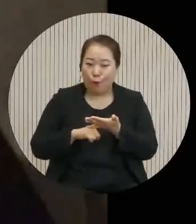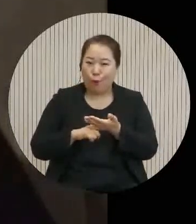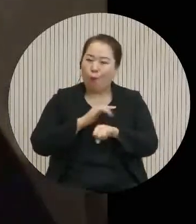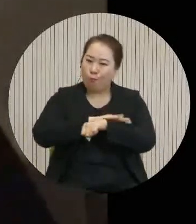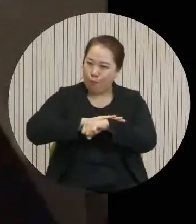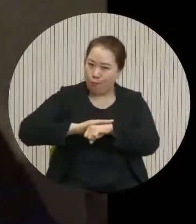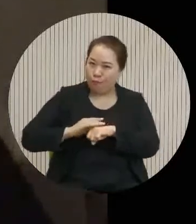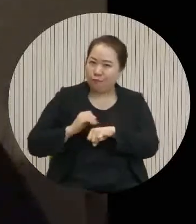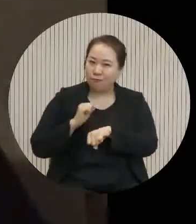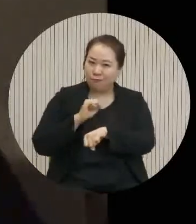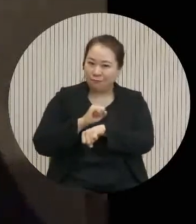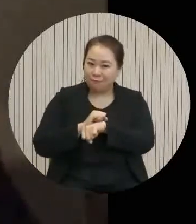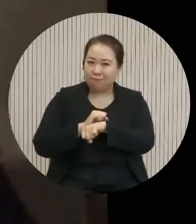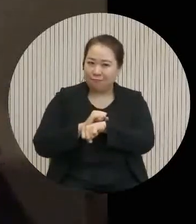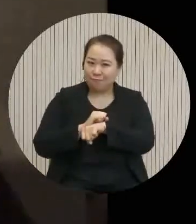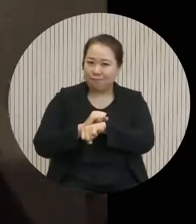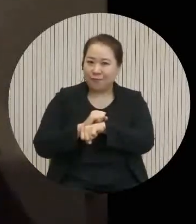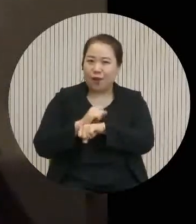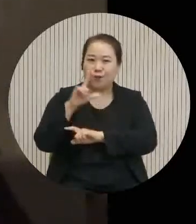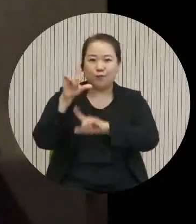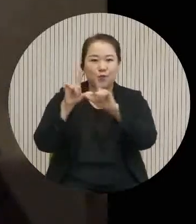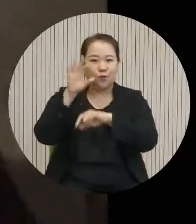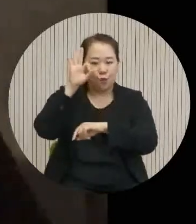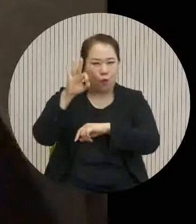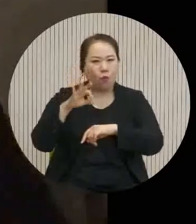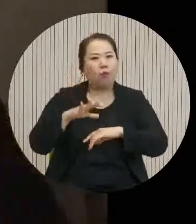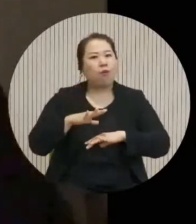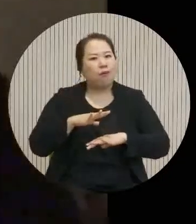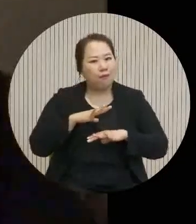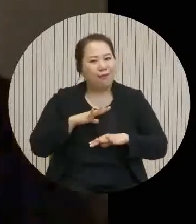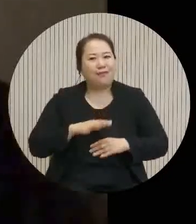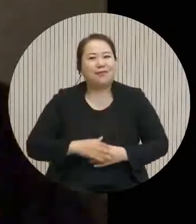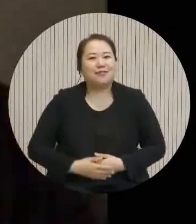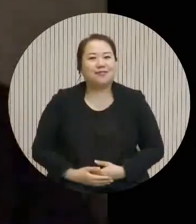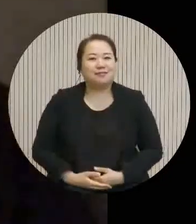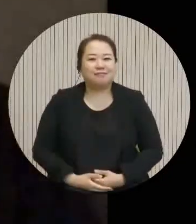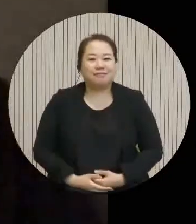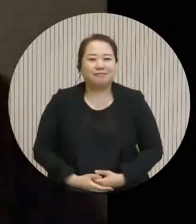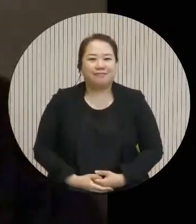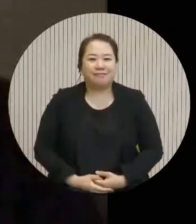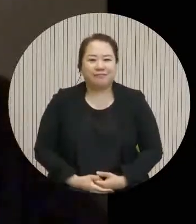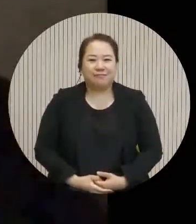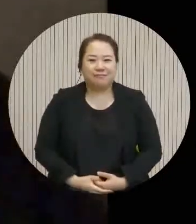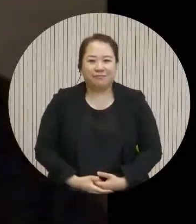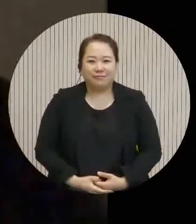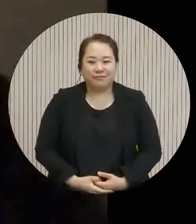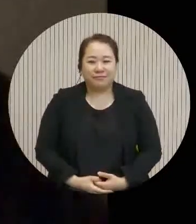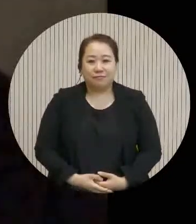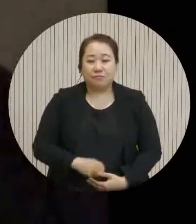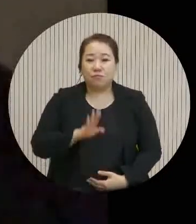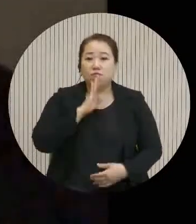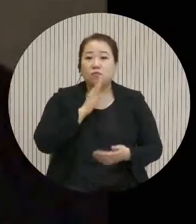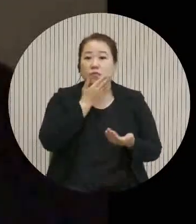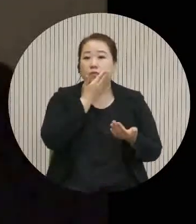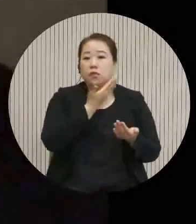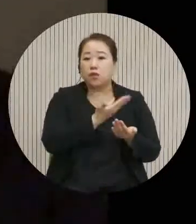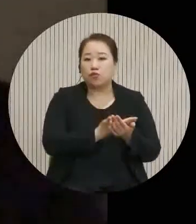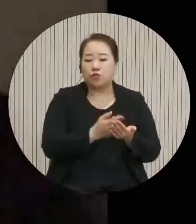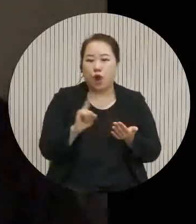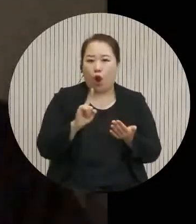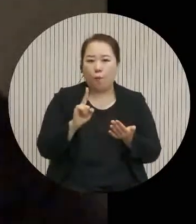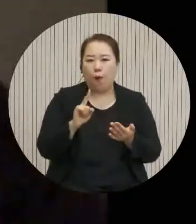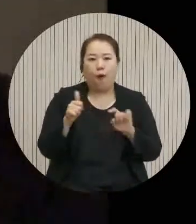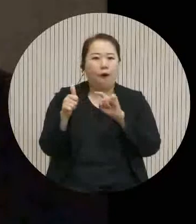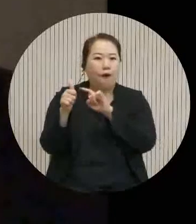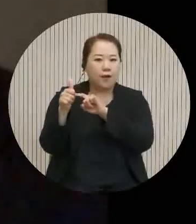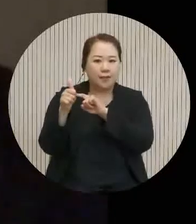and freely, and she will understand. All her books she selected herself.